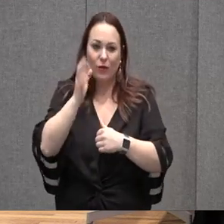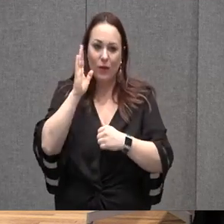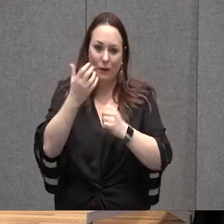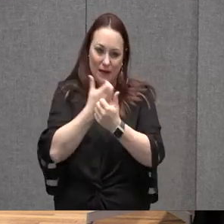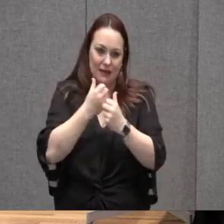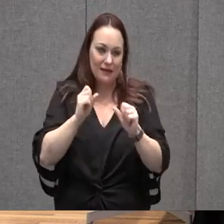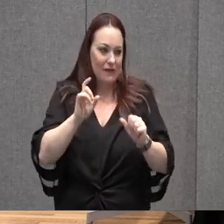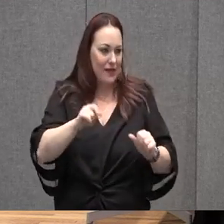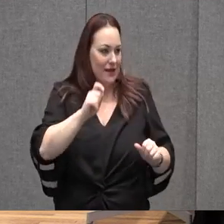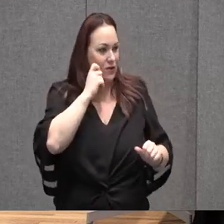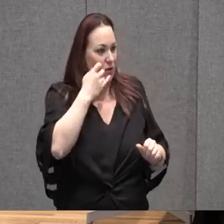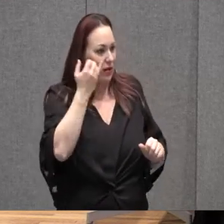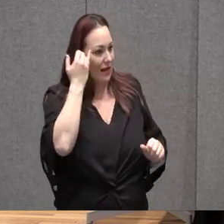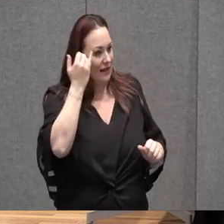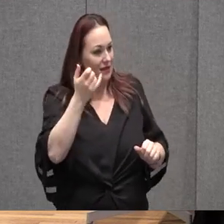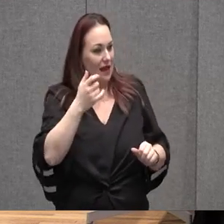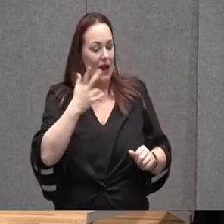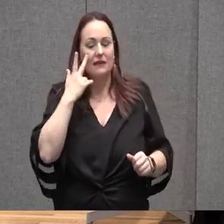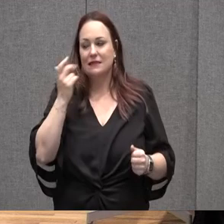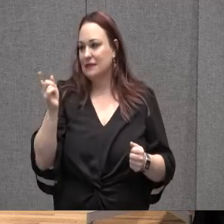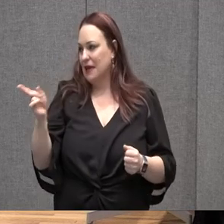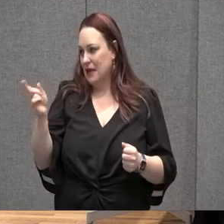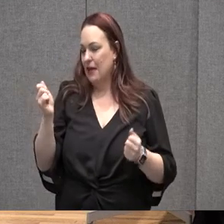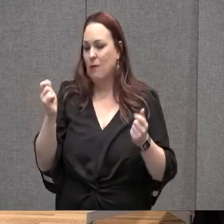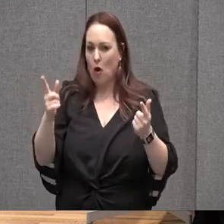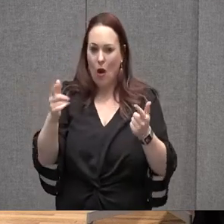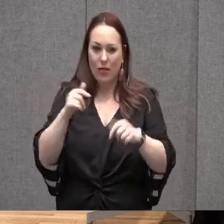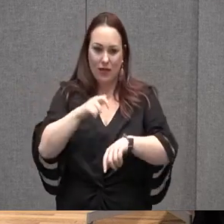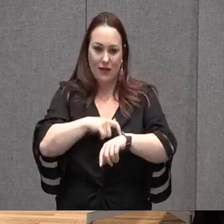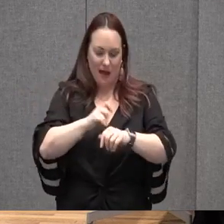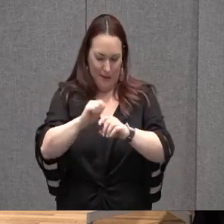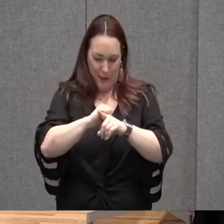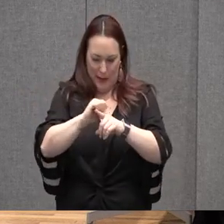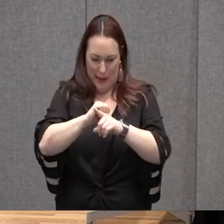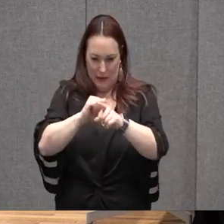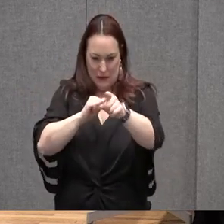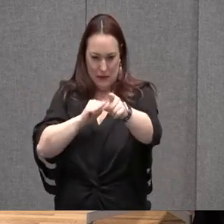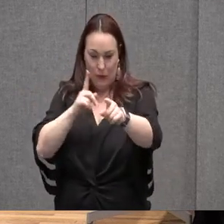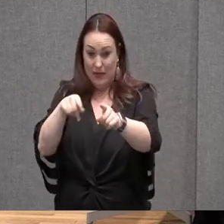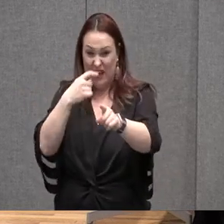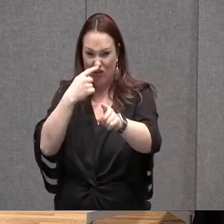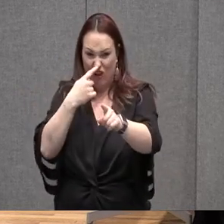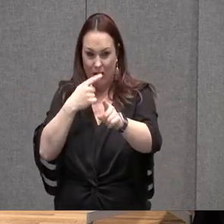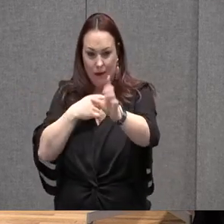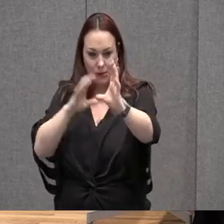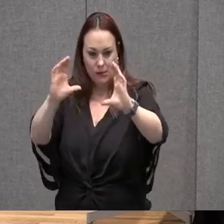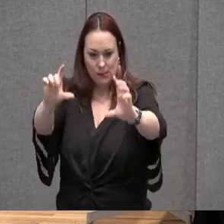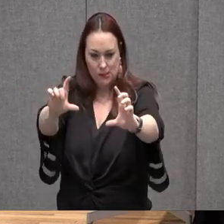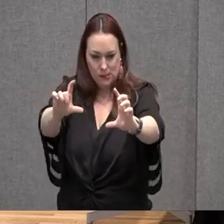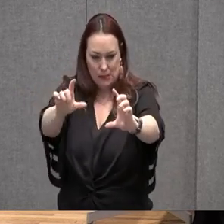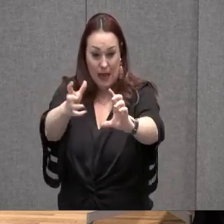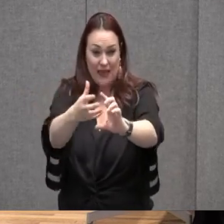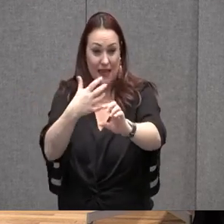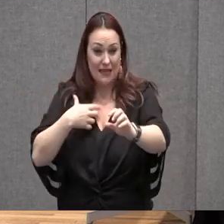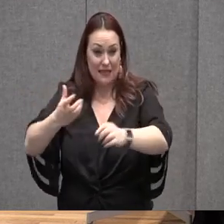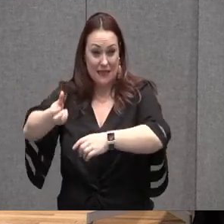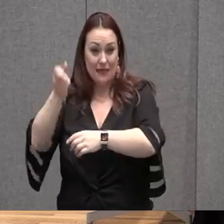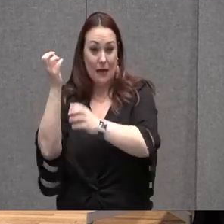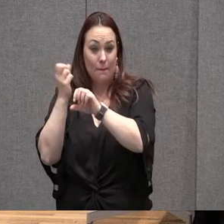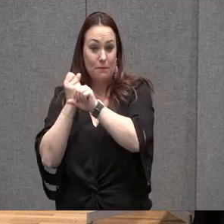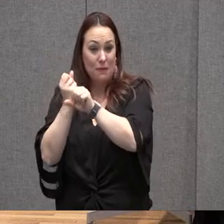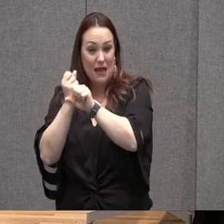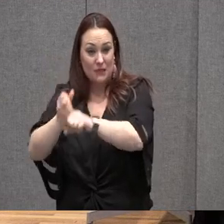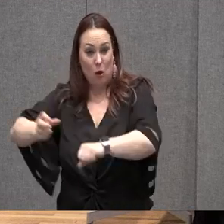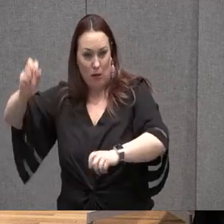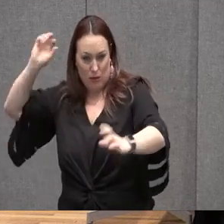is a cool idea. Yeah, I see him all the time practicing, trying to hit that target with the baseball.